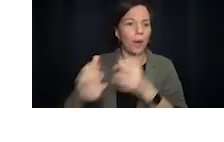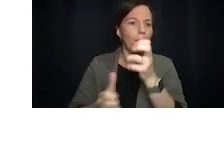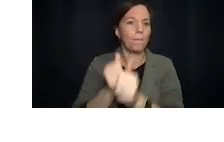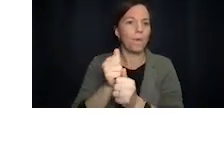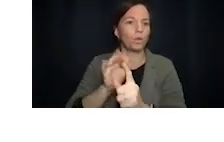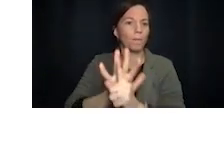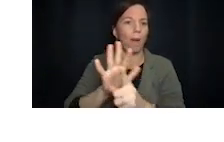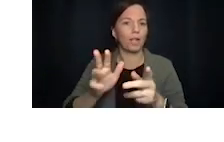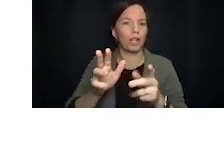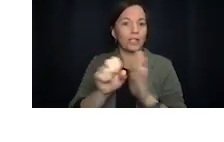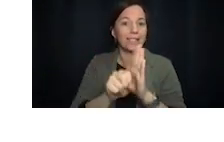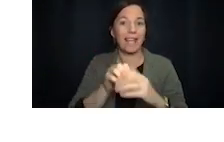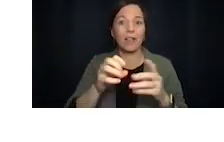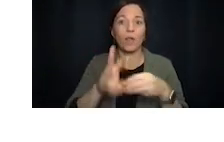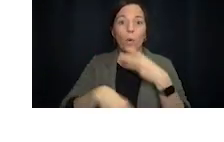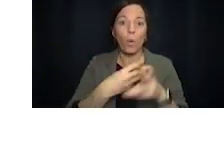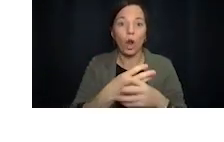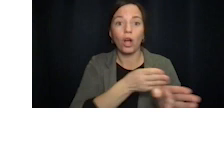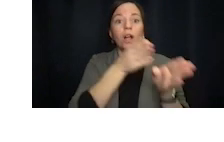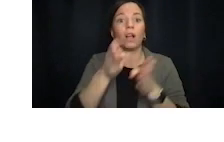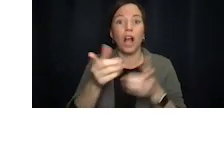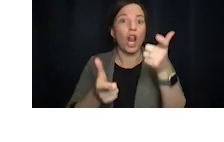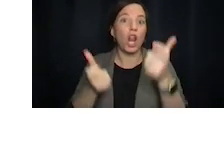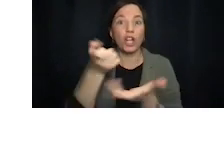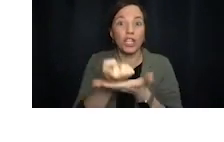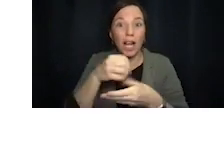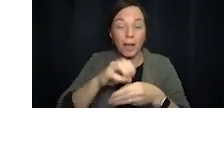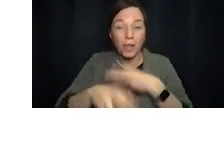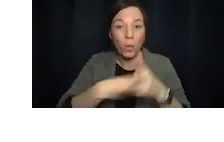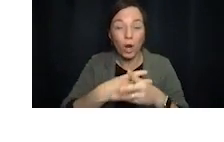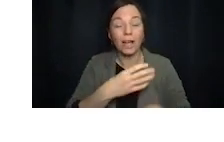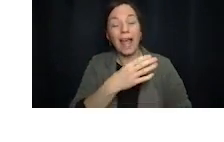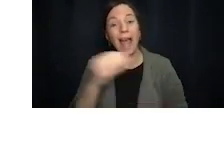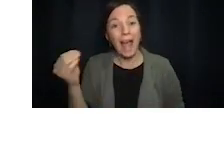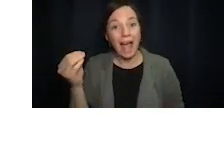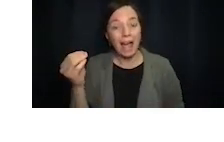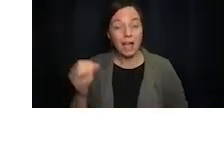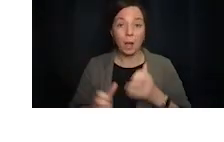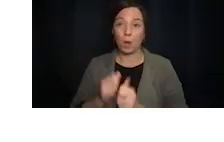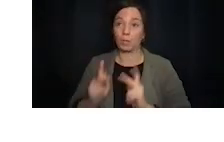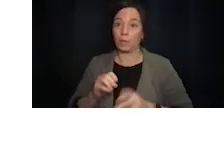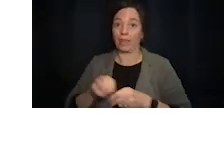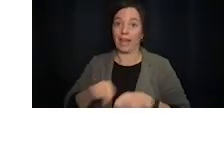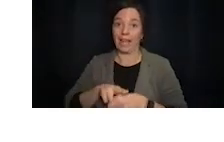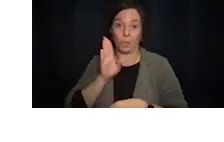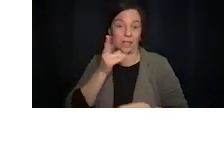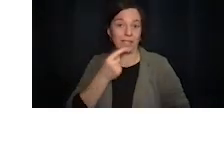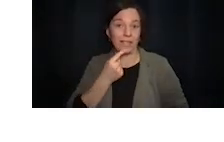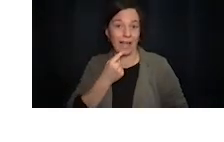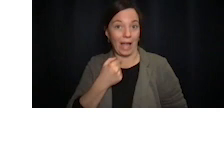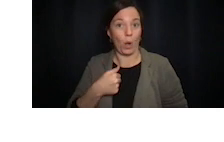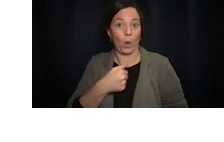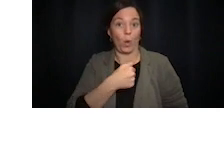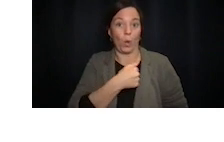largest economies in the world. And yet, as much as I think most people in the nation would say, you know, we're one of those